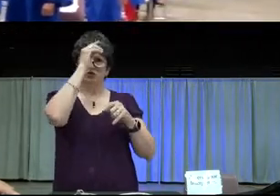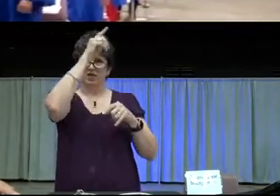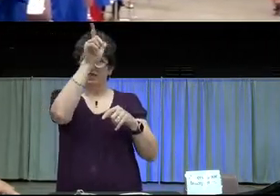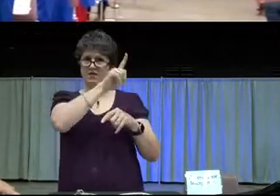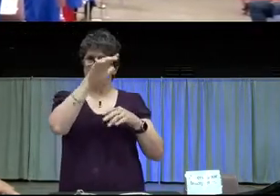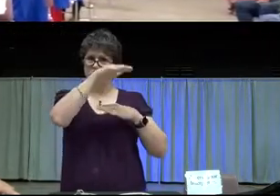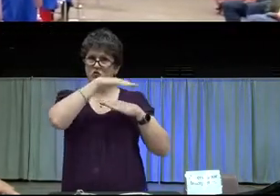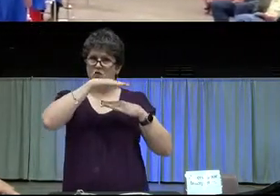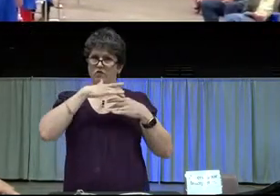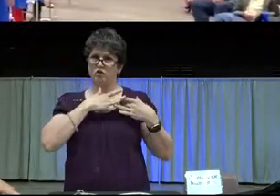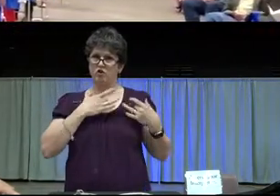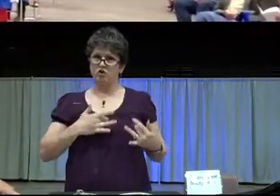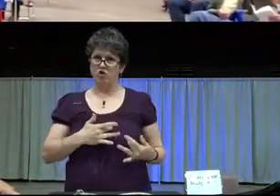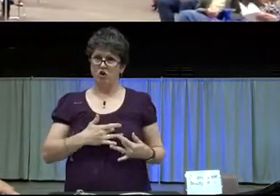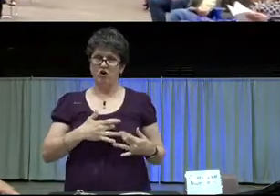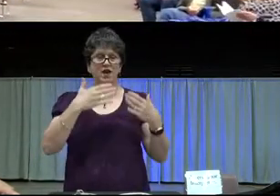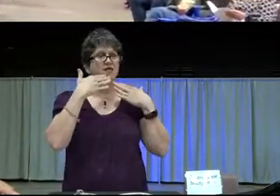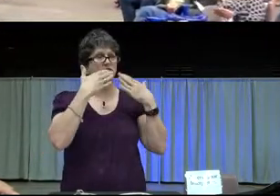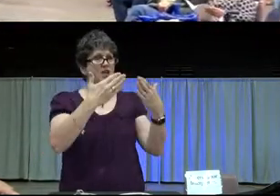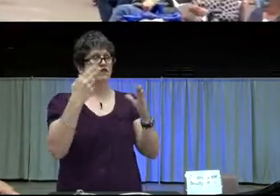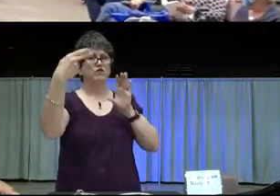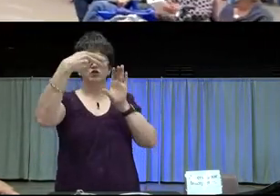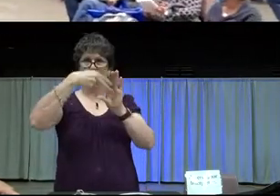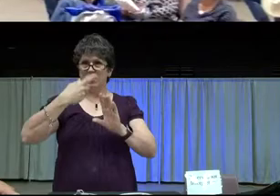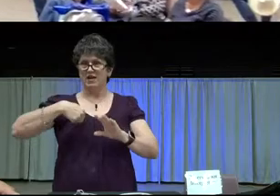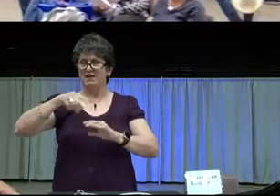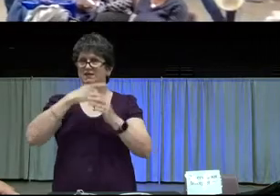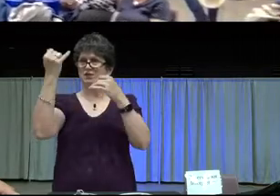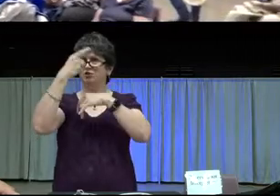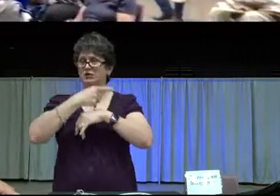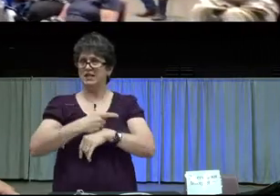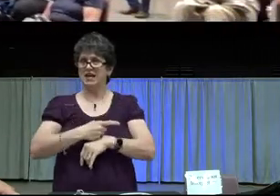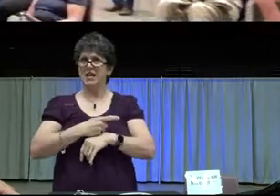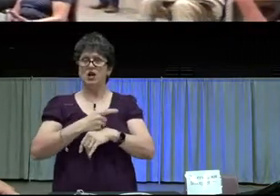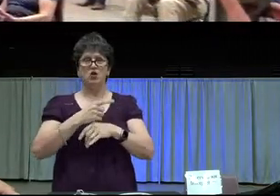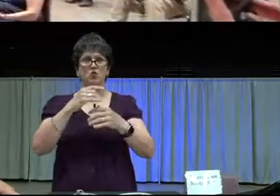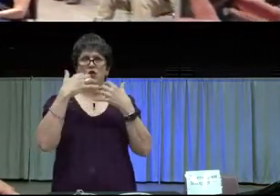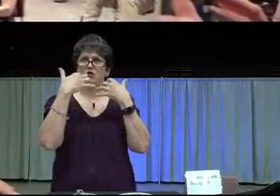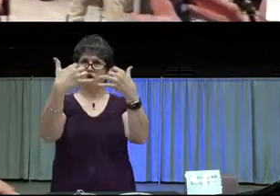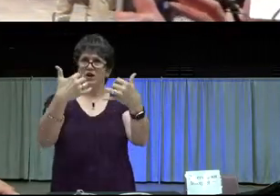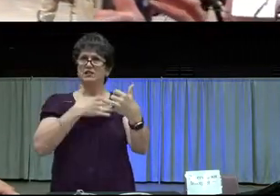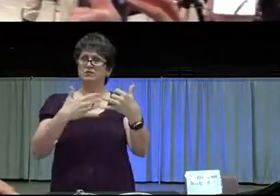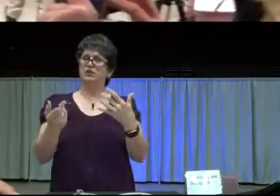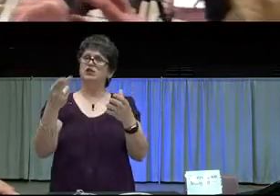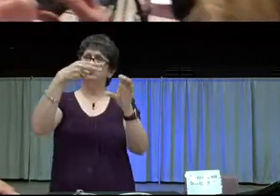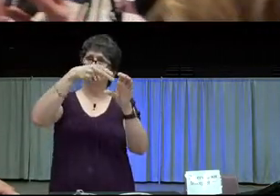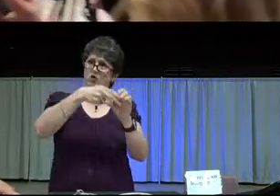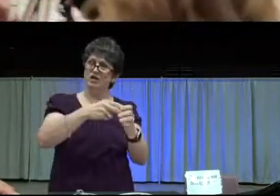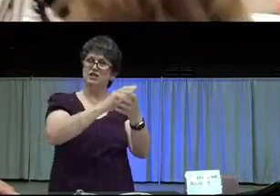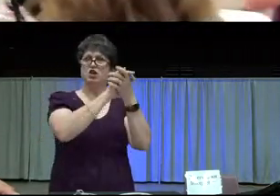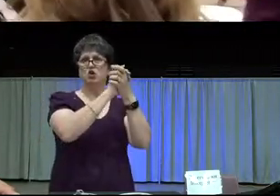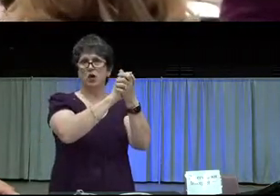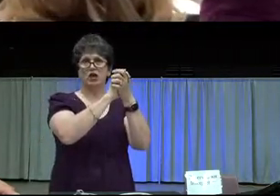heart. Thank you for joining us today. Will the audience please join us in